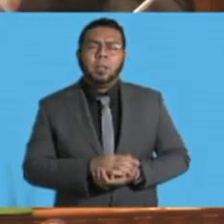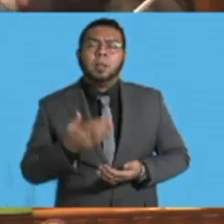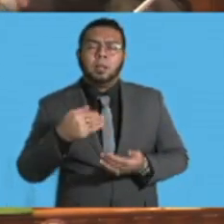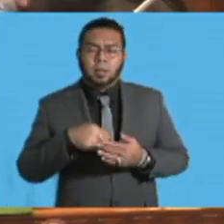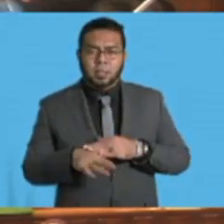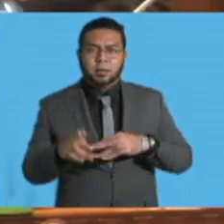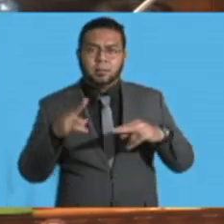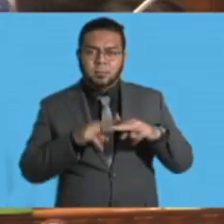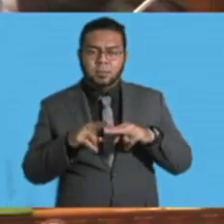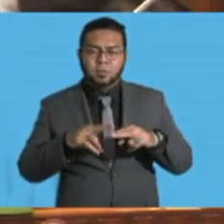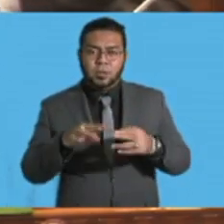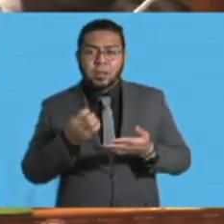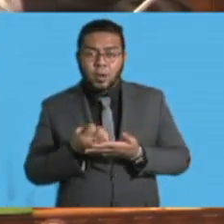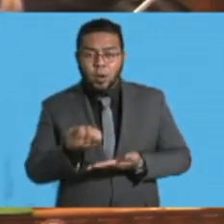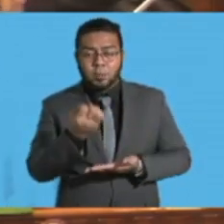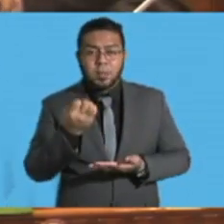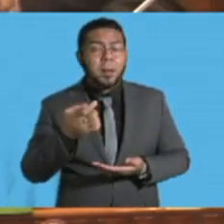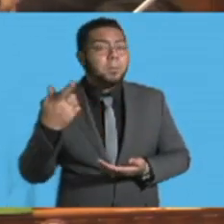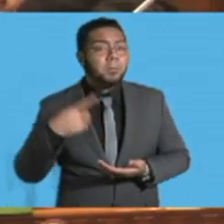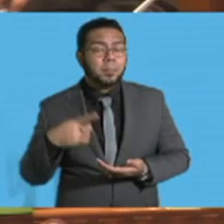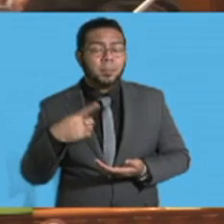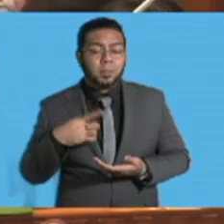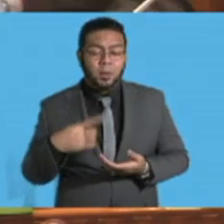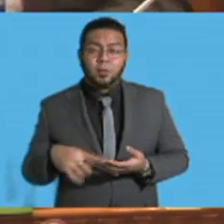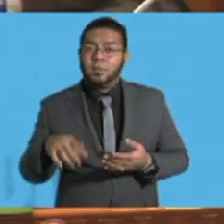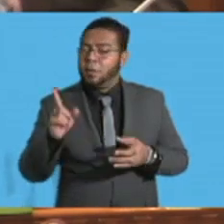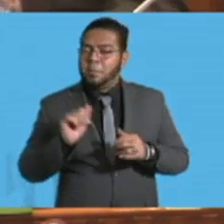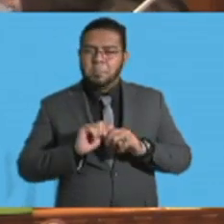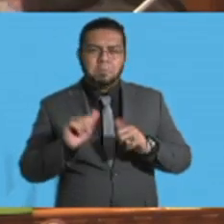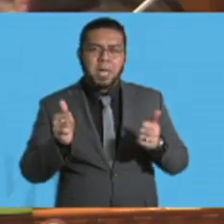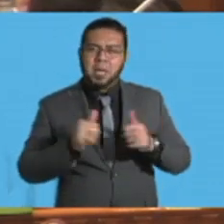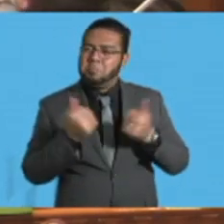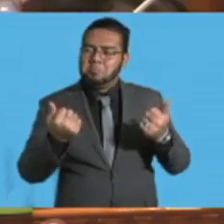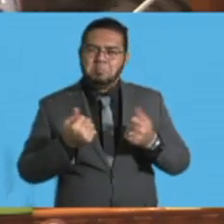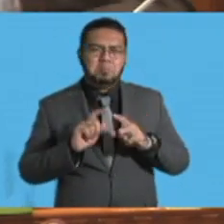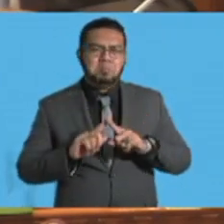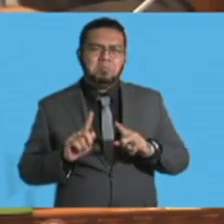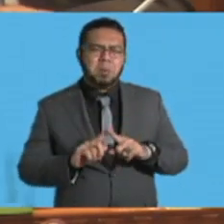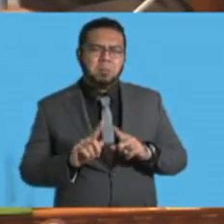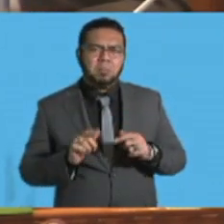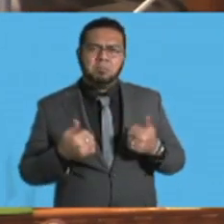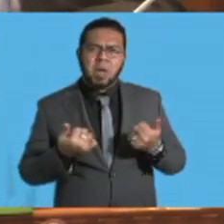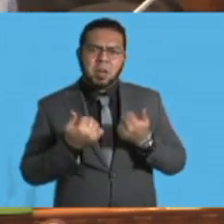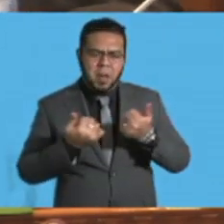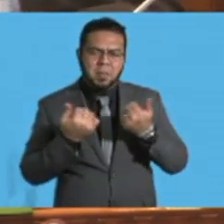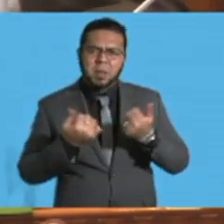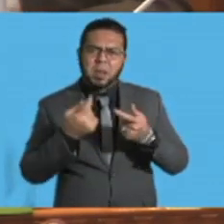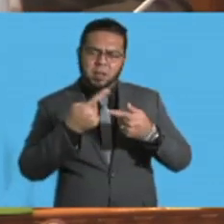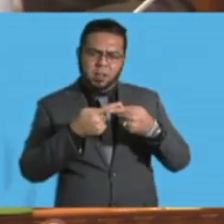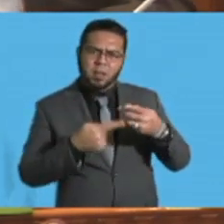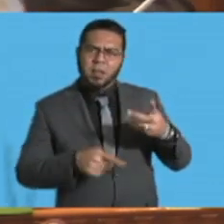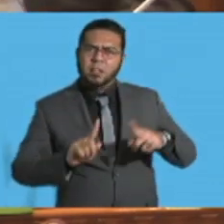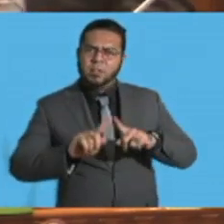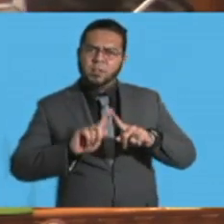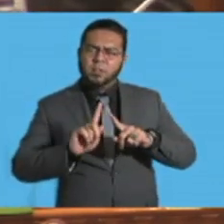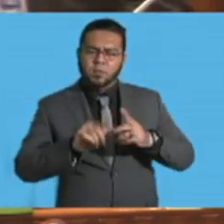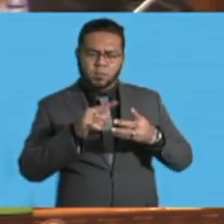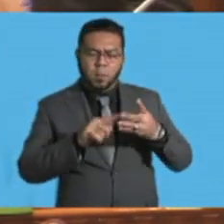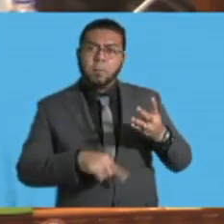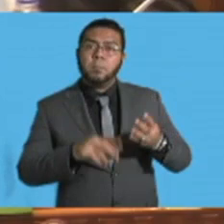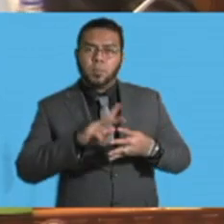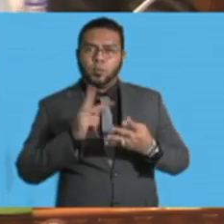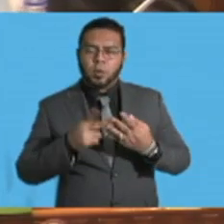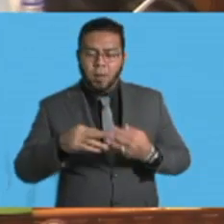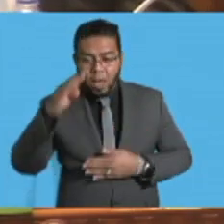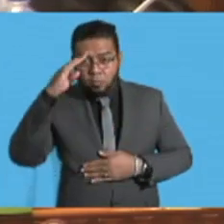present Fijian economy due to the many incentives provided under the leadership of the Bainimarama government. I salute the Honorable